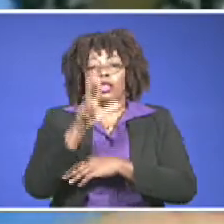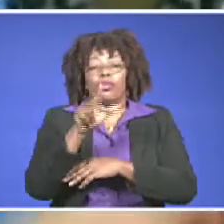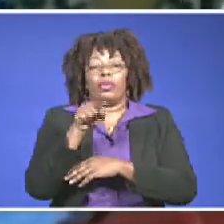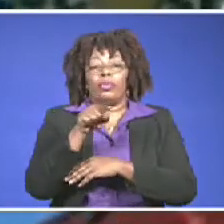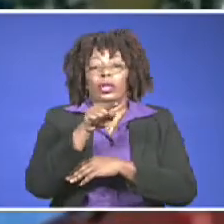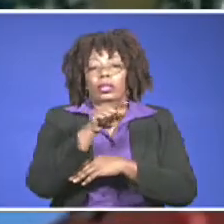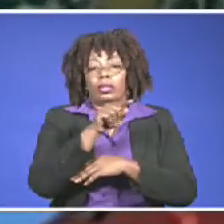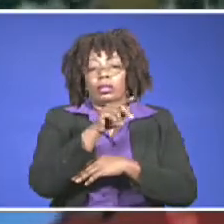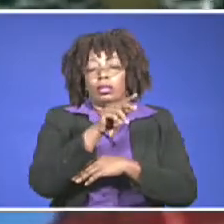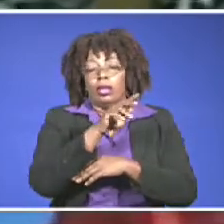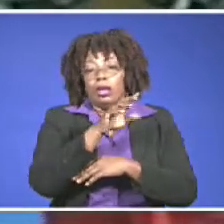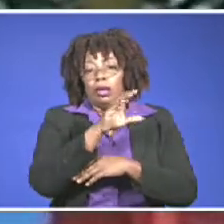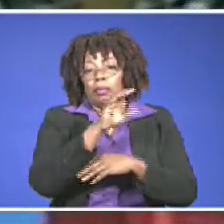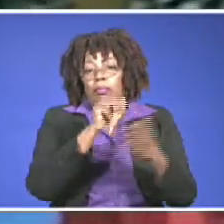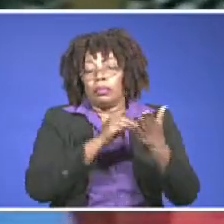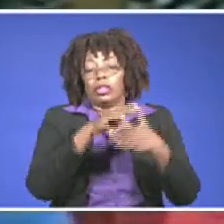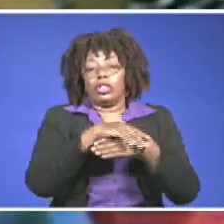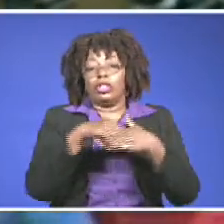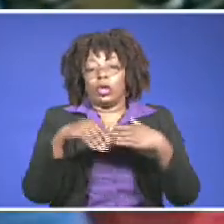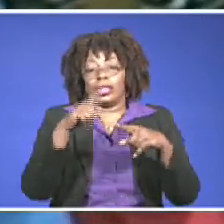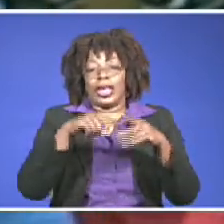$3.5 million can't fix anything.